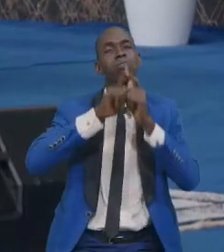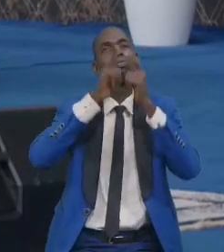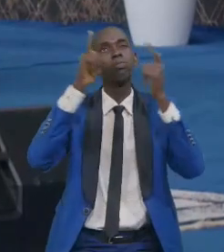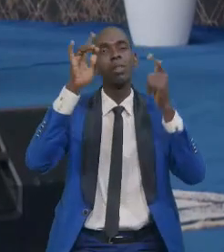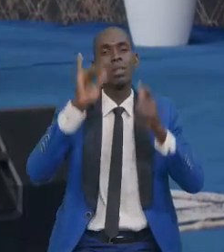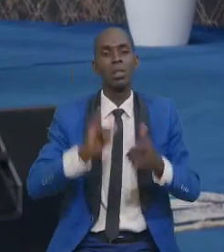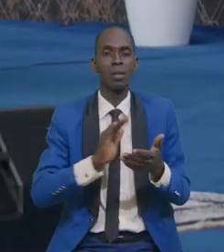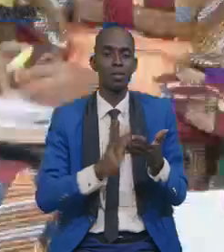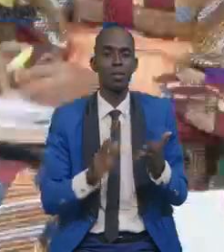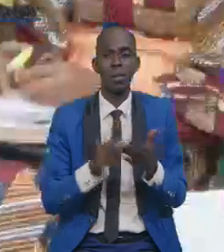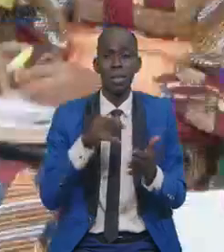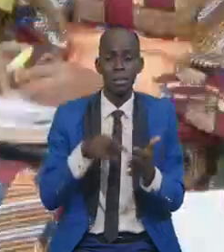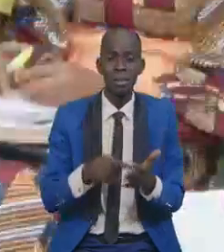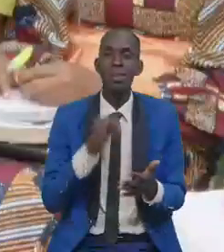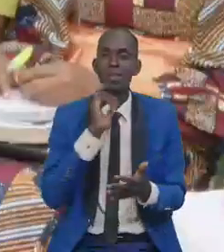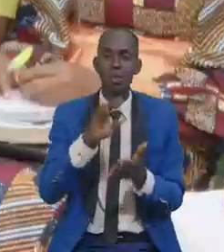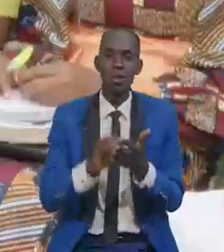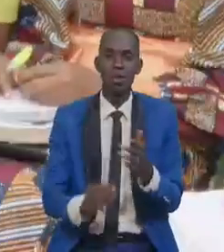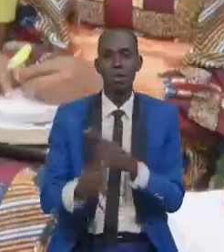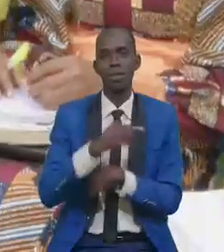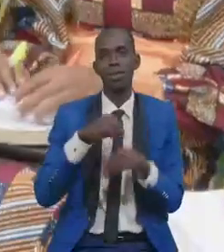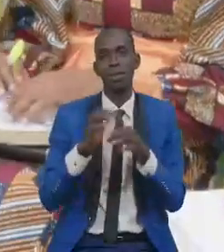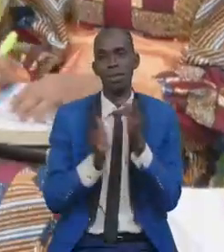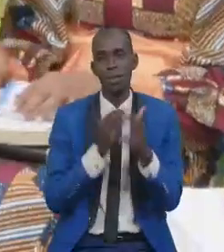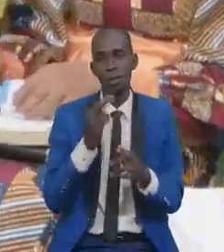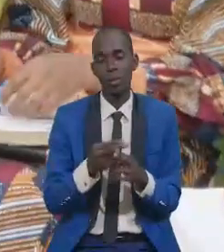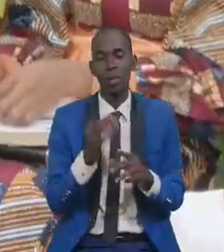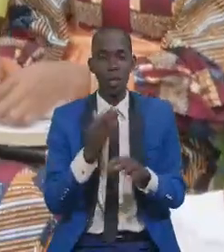This is your day. Three things we're looking at here.